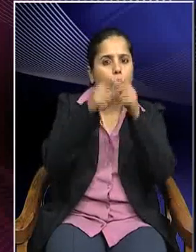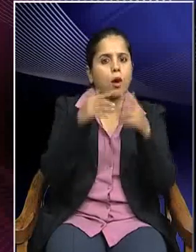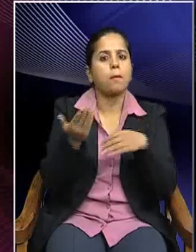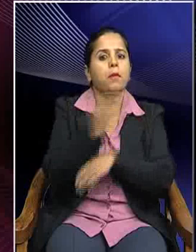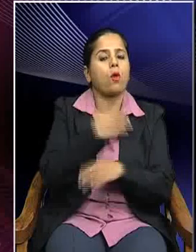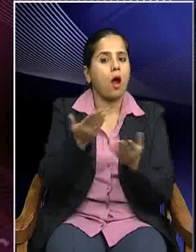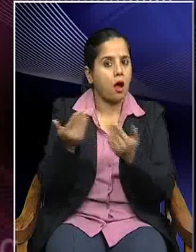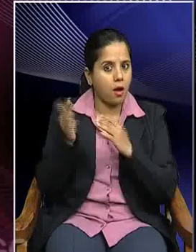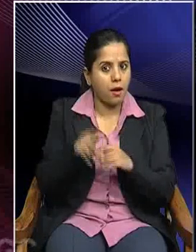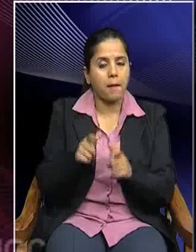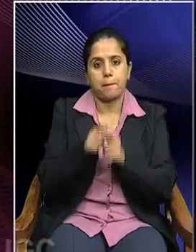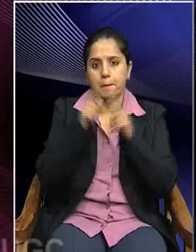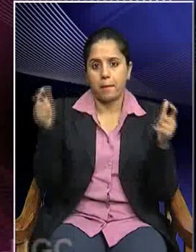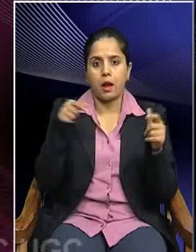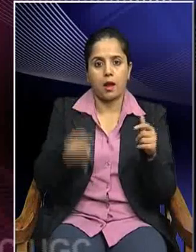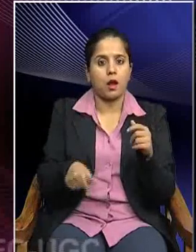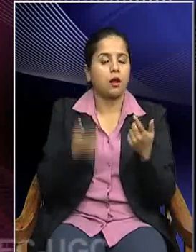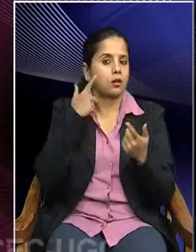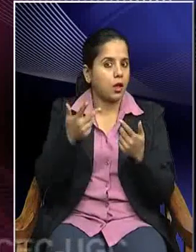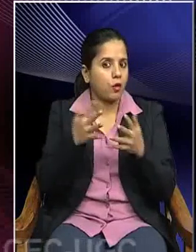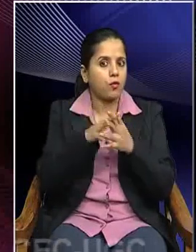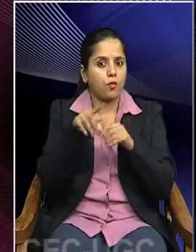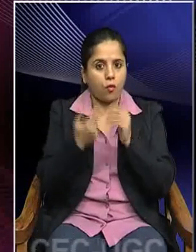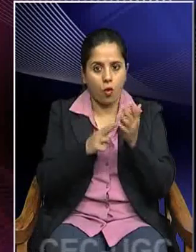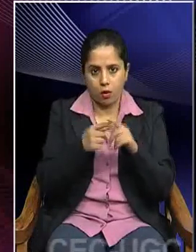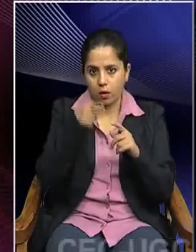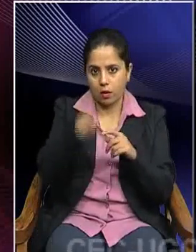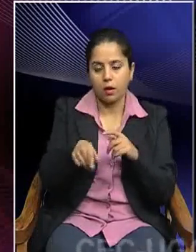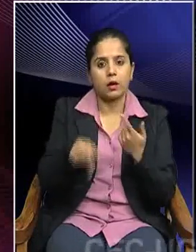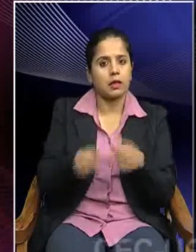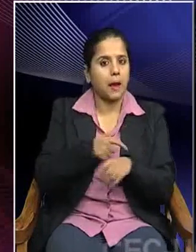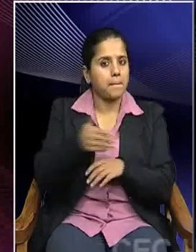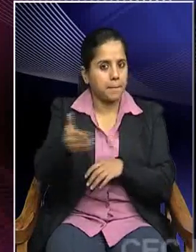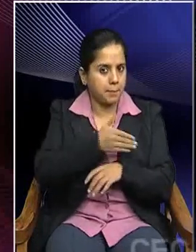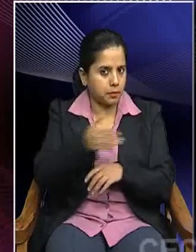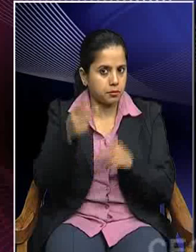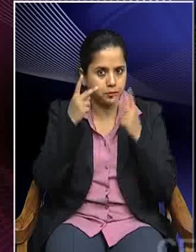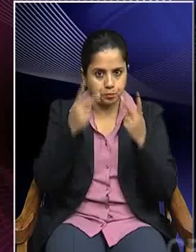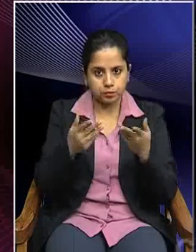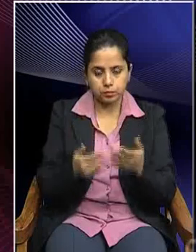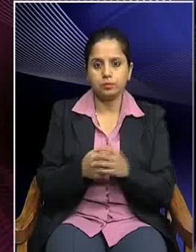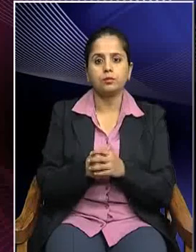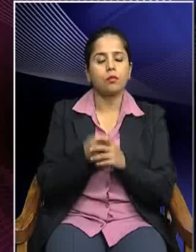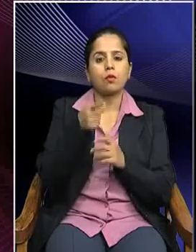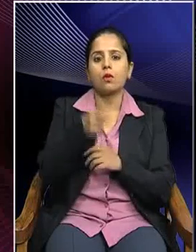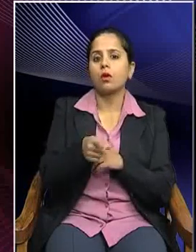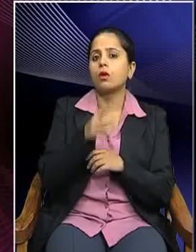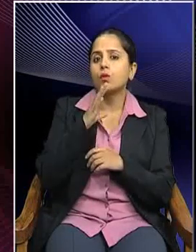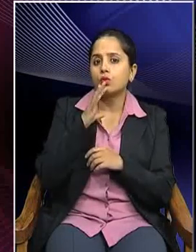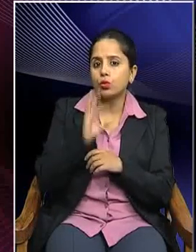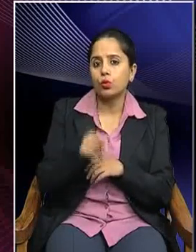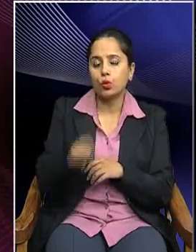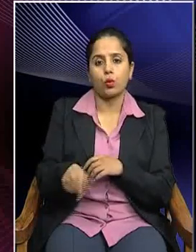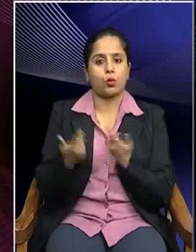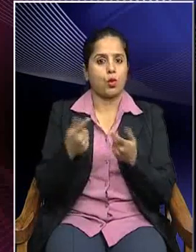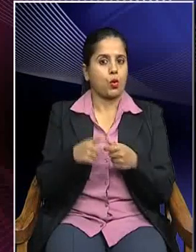pre-existing big Mauryan empire in the post-Mauryan period. So these